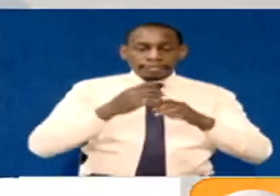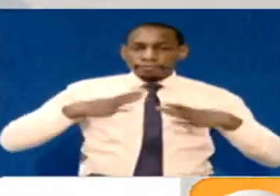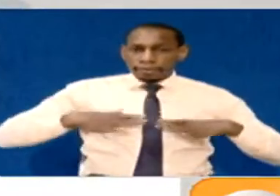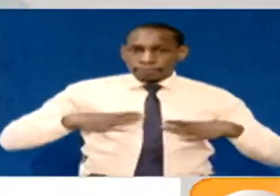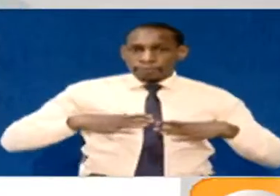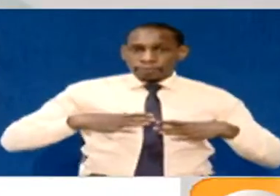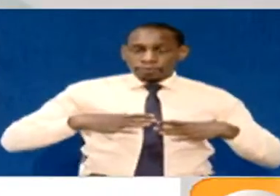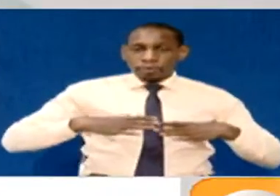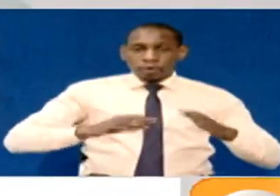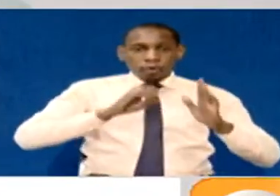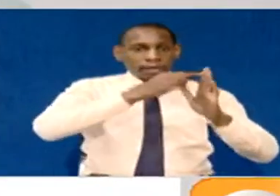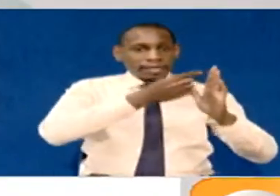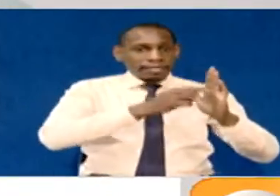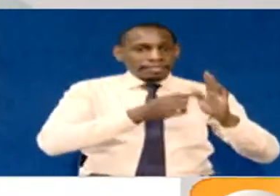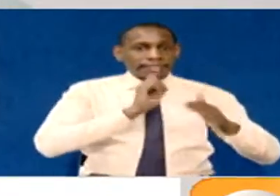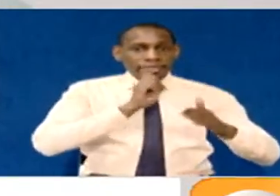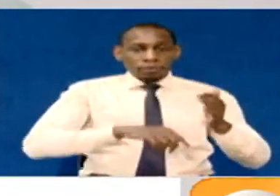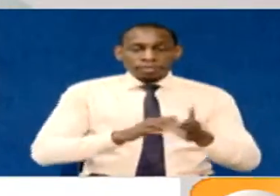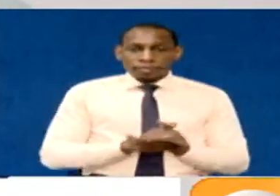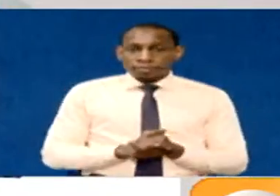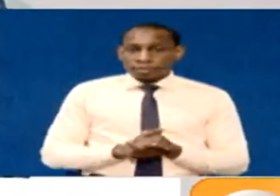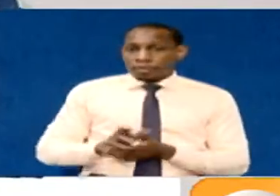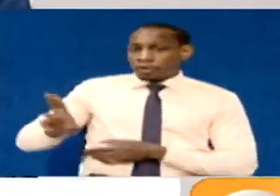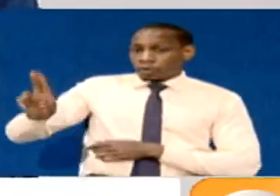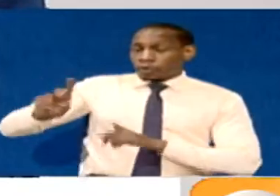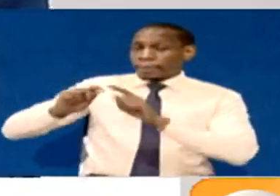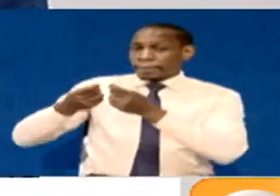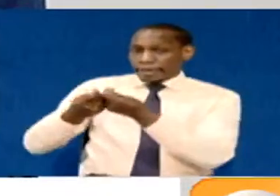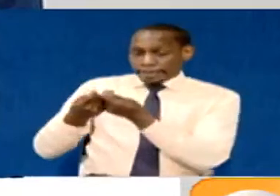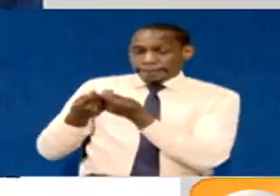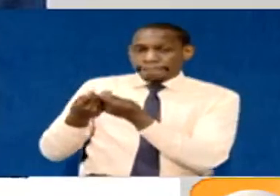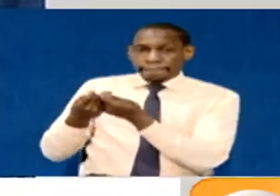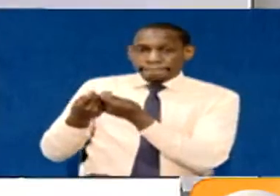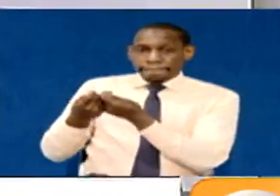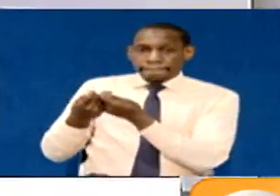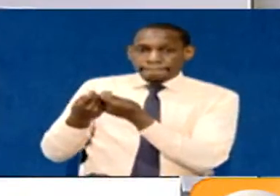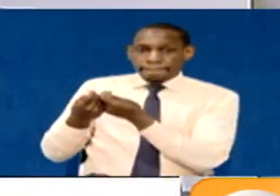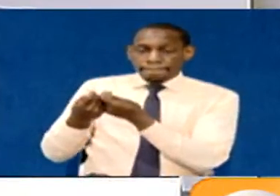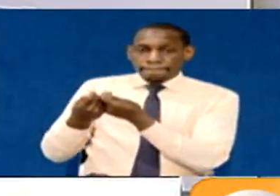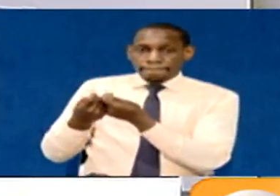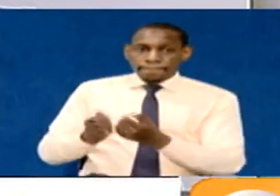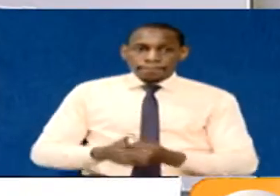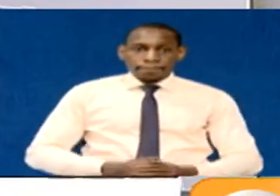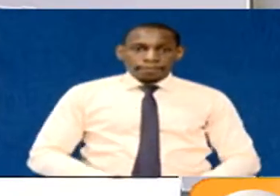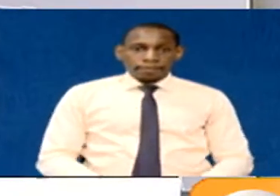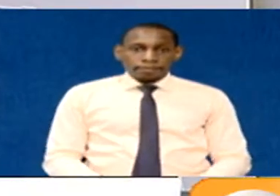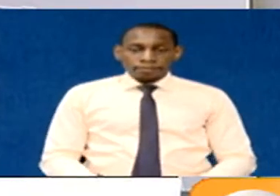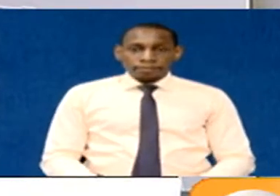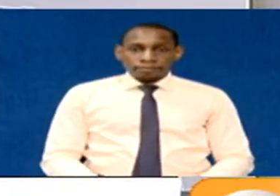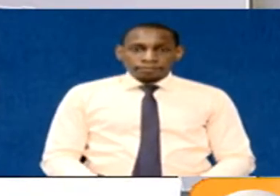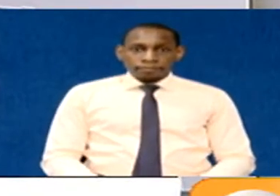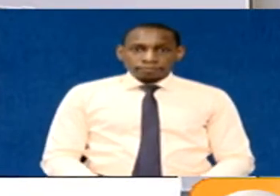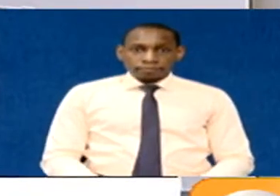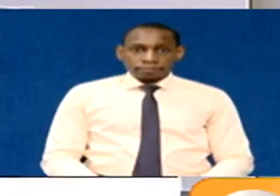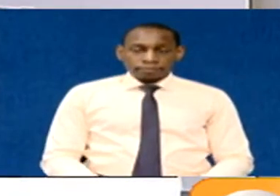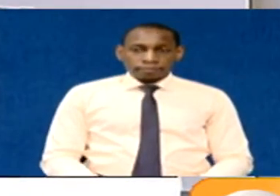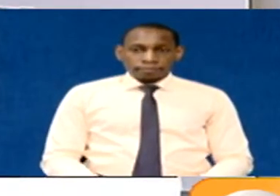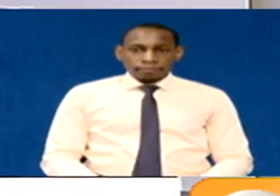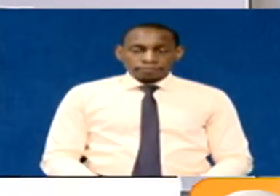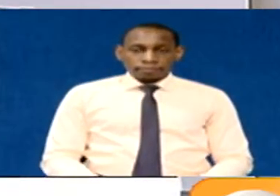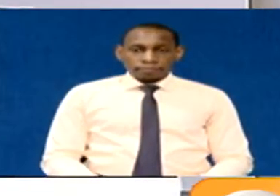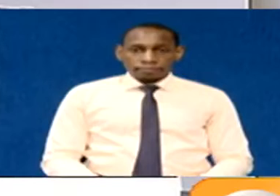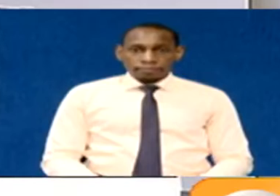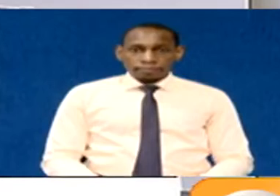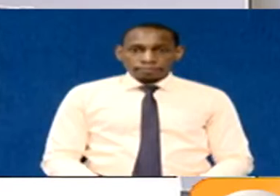Yvonne listed them, are saying he has violated. Actually, I don't know whether this is still about the